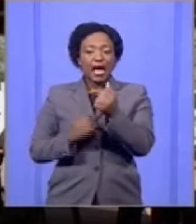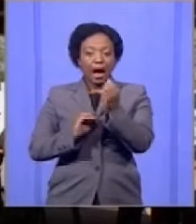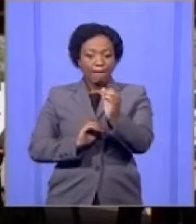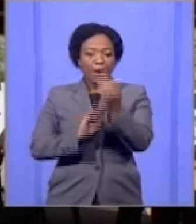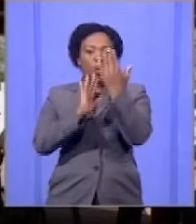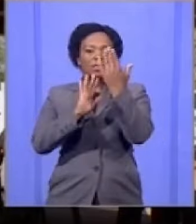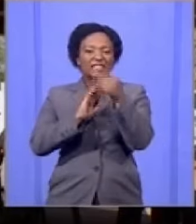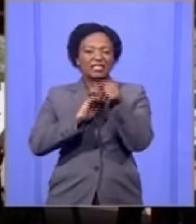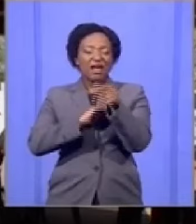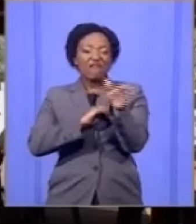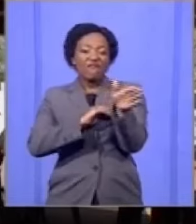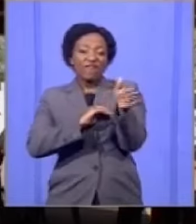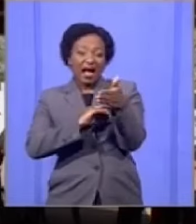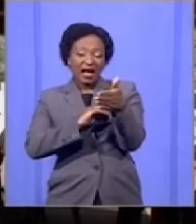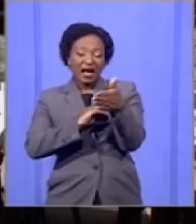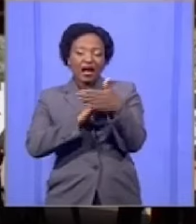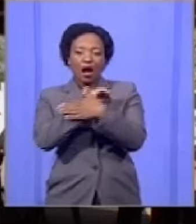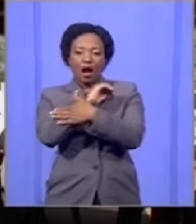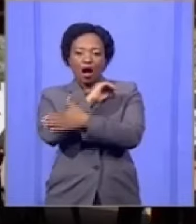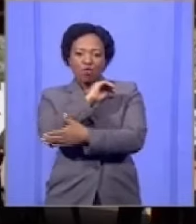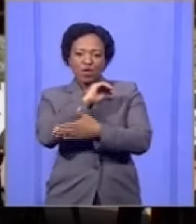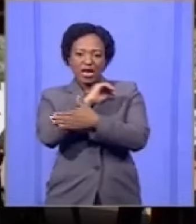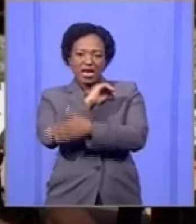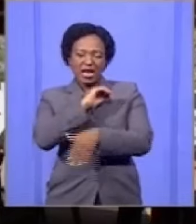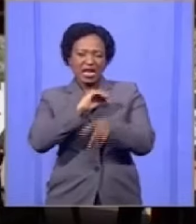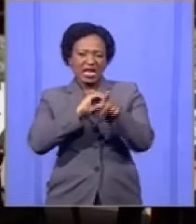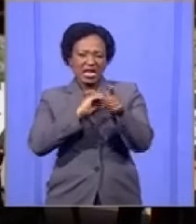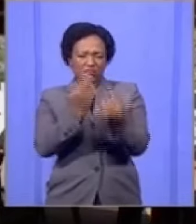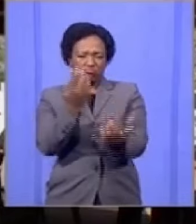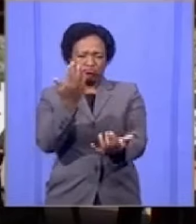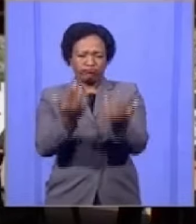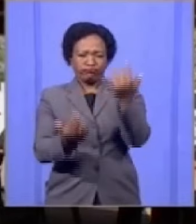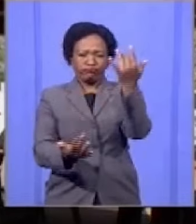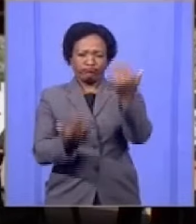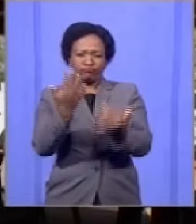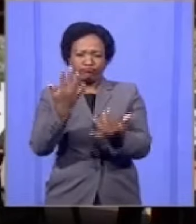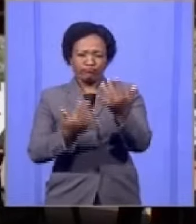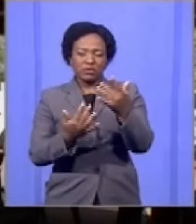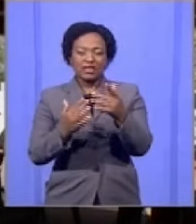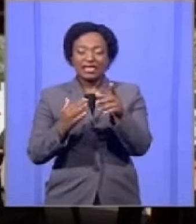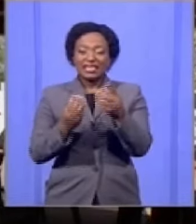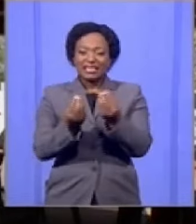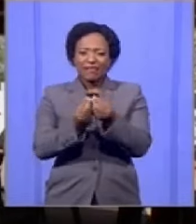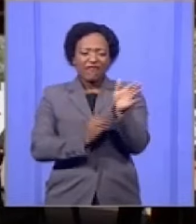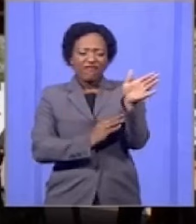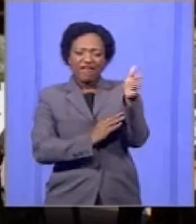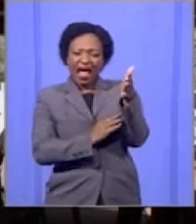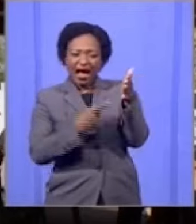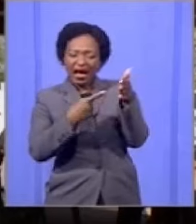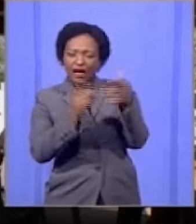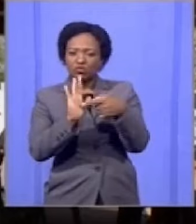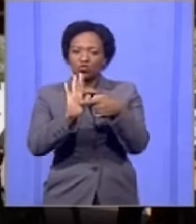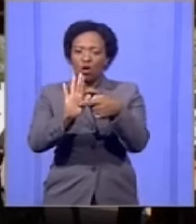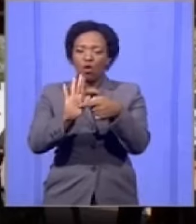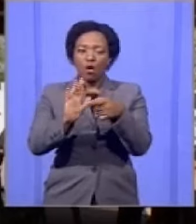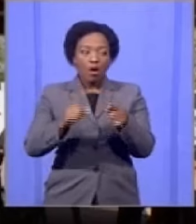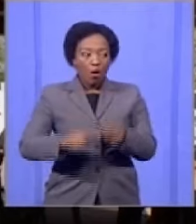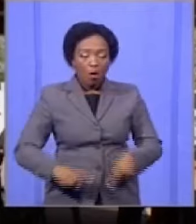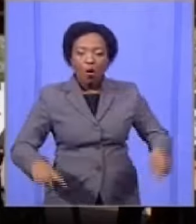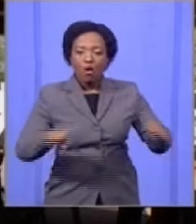our flag of the country is something that is a symbol to unite all of us South Africa.